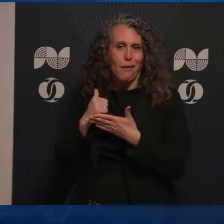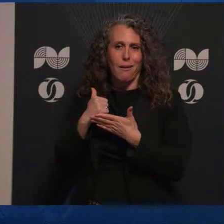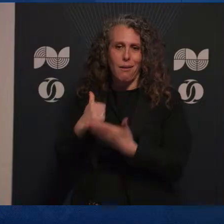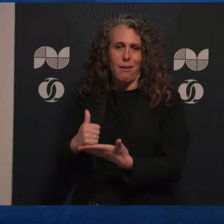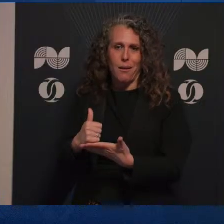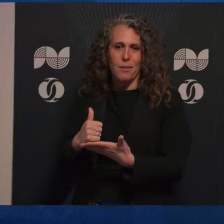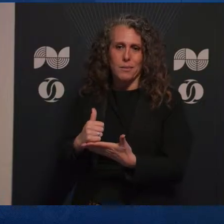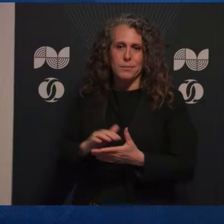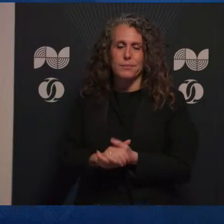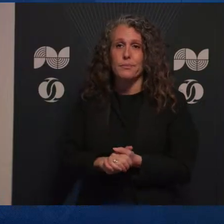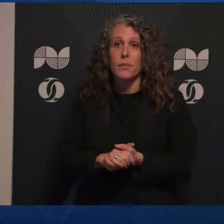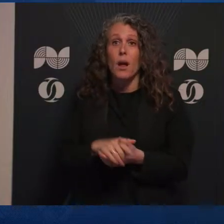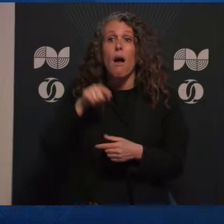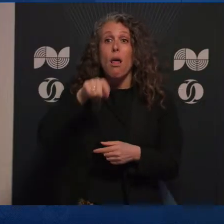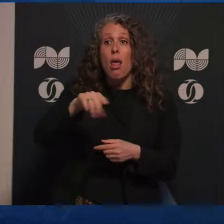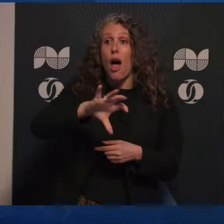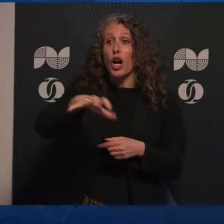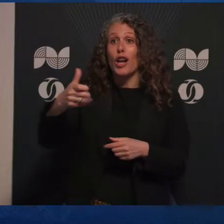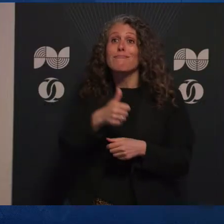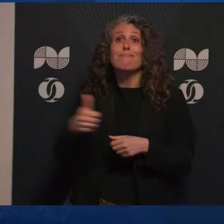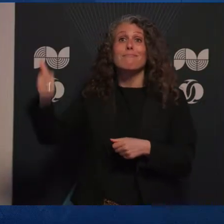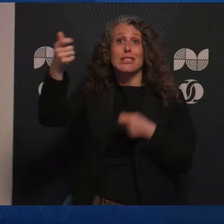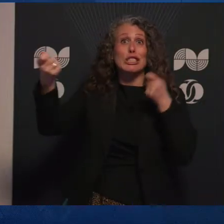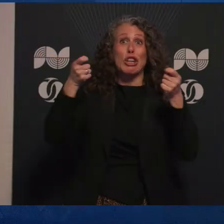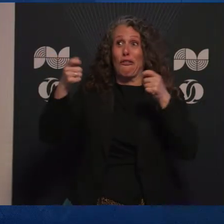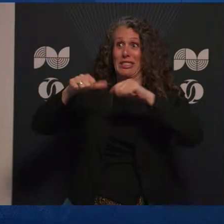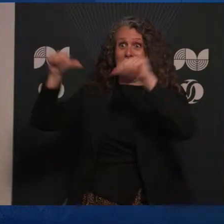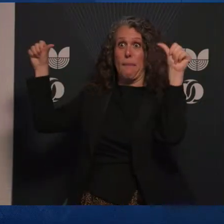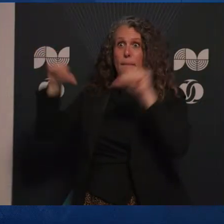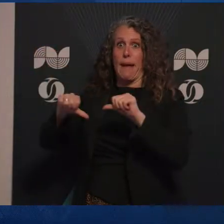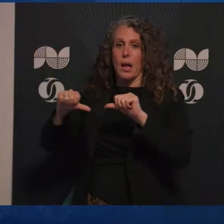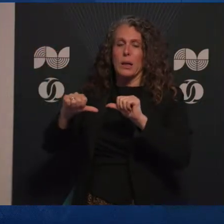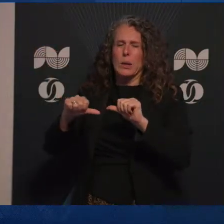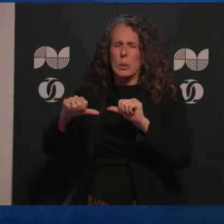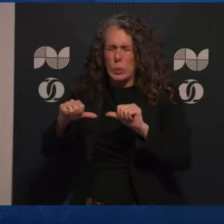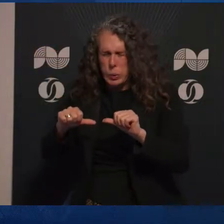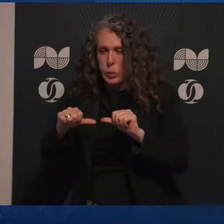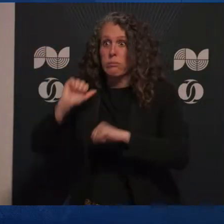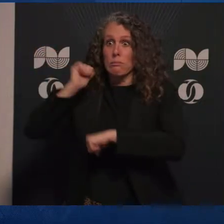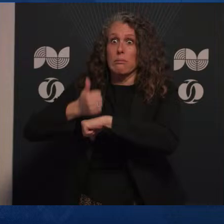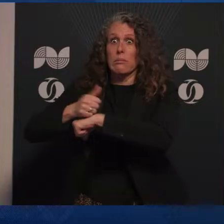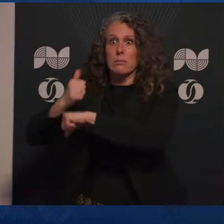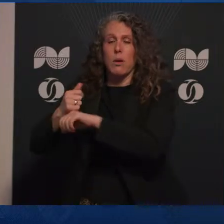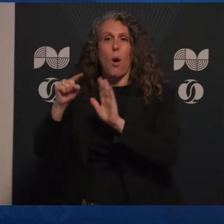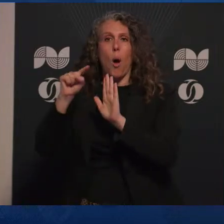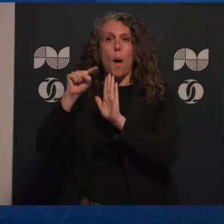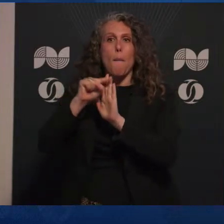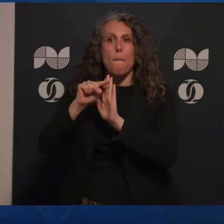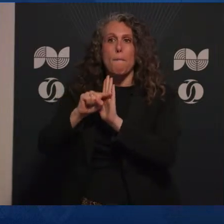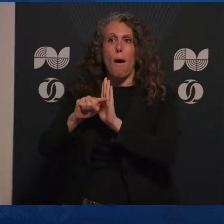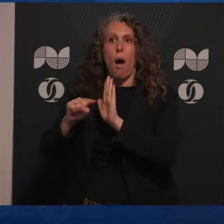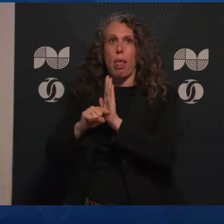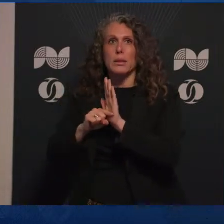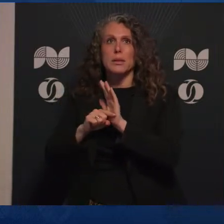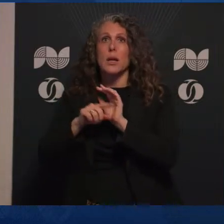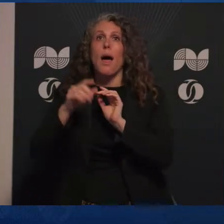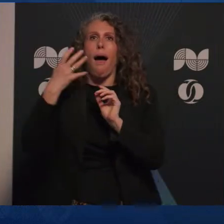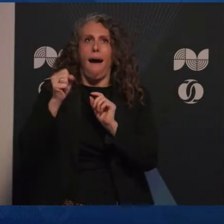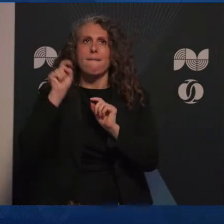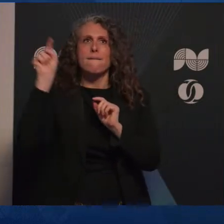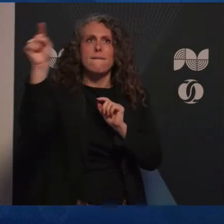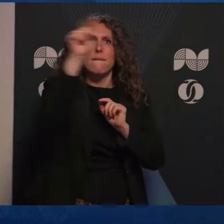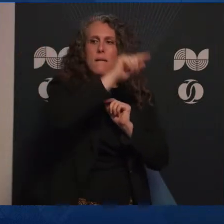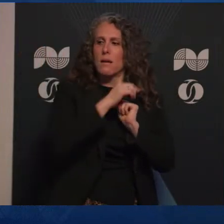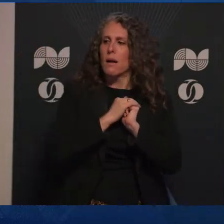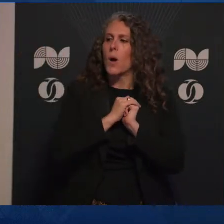of governance, there exists a real danger that these policies will be captured by vested interests and will